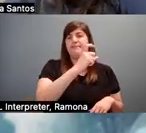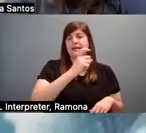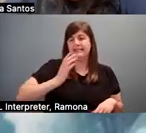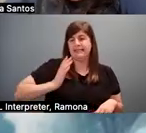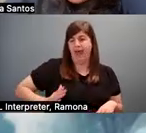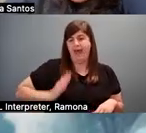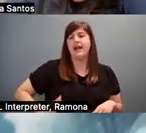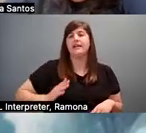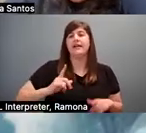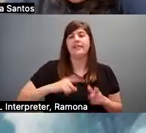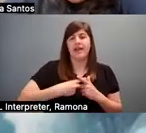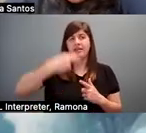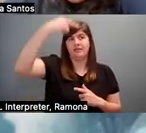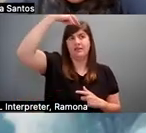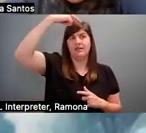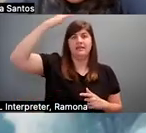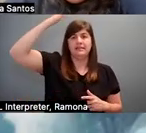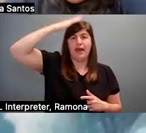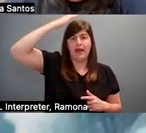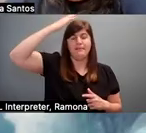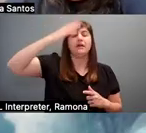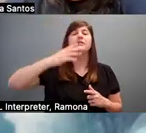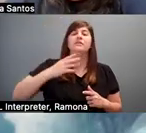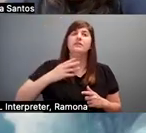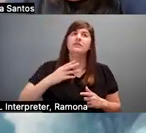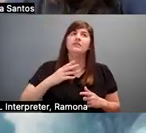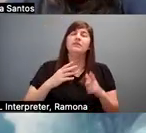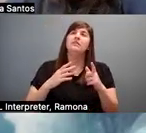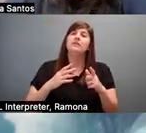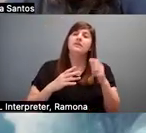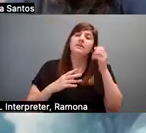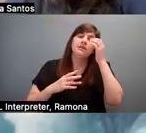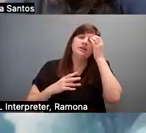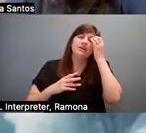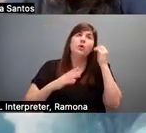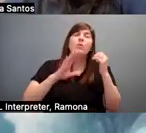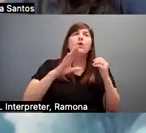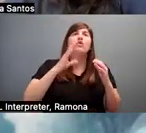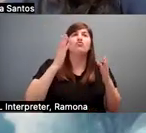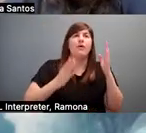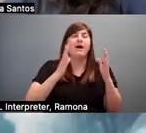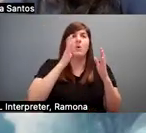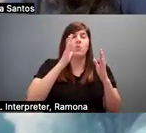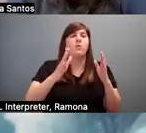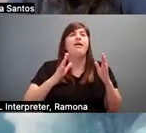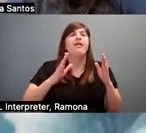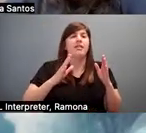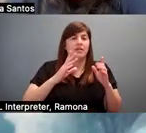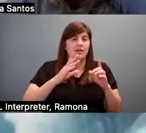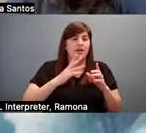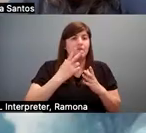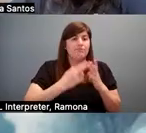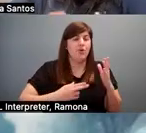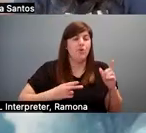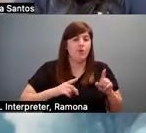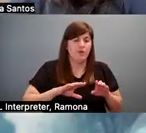the top. Does Yes. the robot also go out in addition to down? Yeah, Yes, it does. Yes. It really it cool. also does